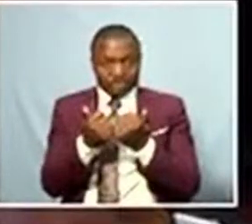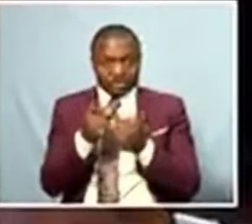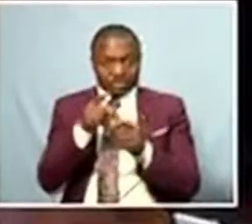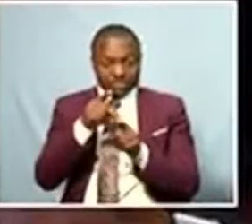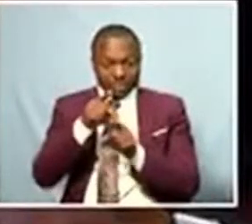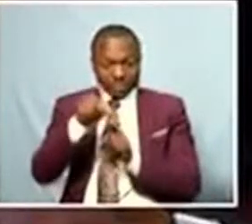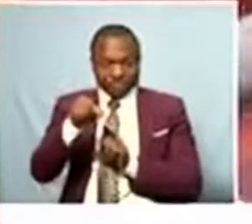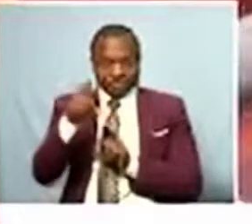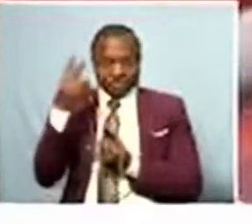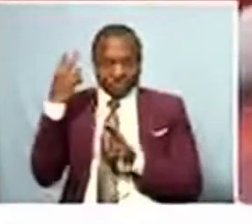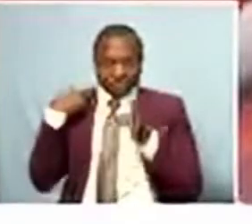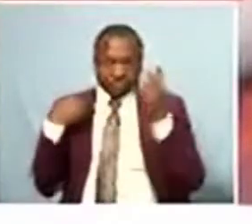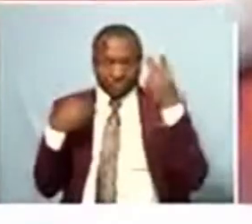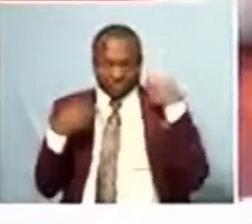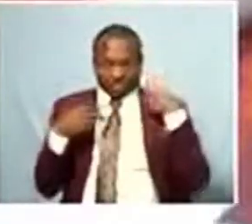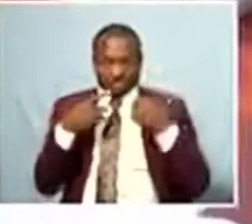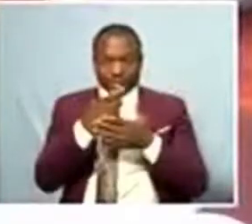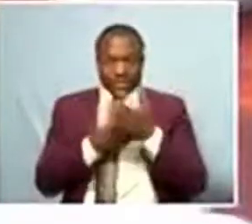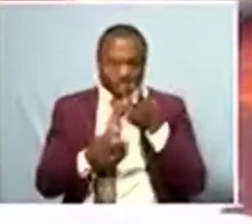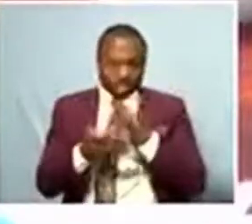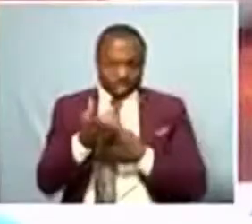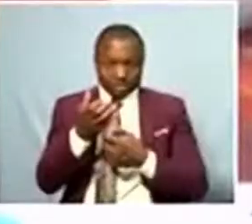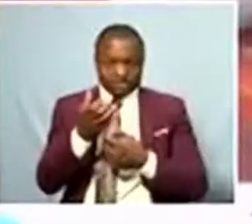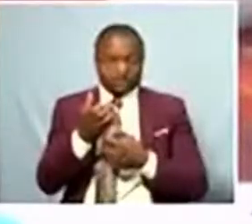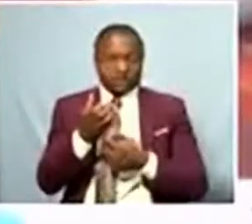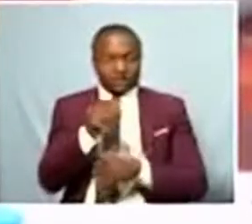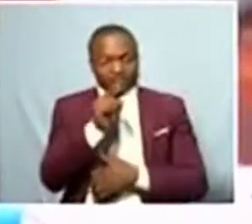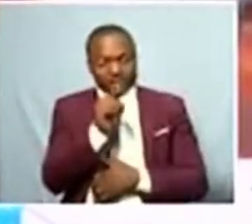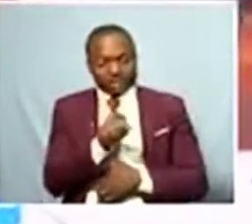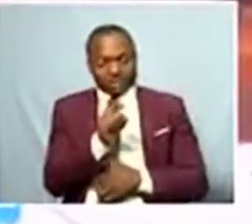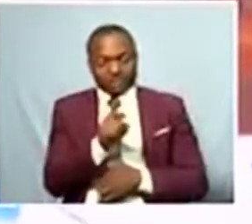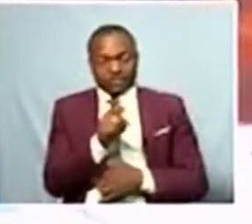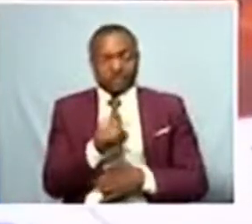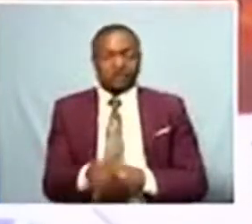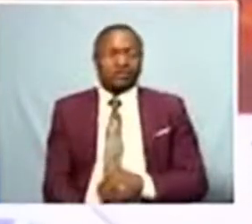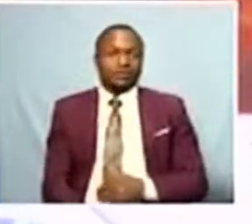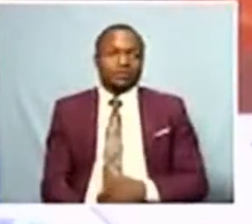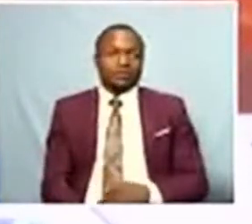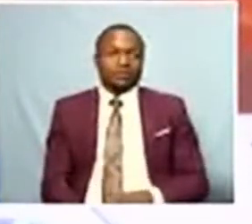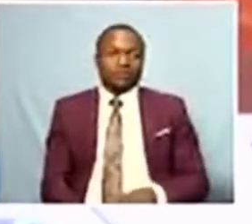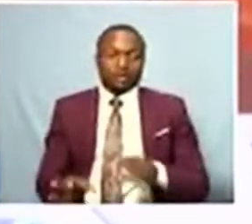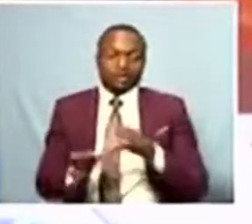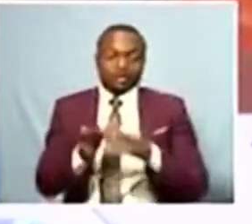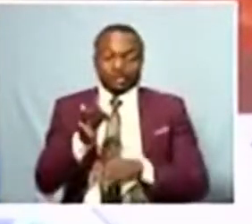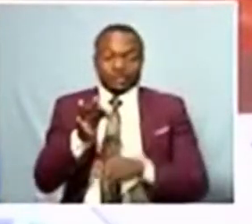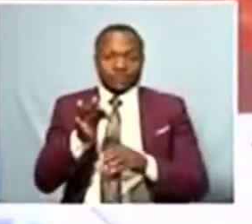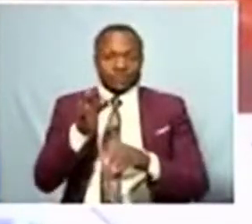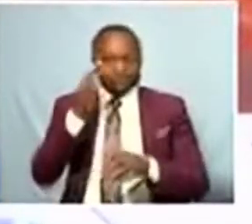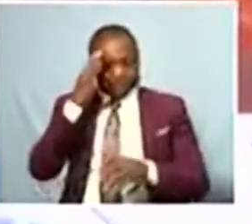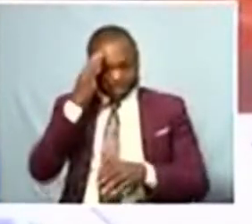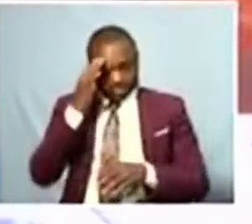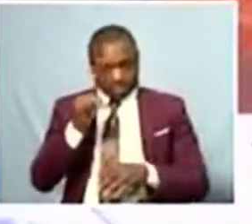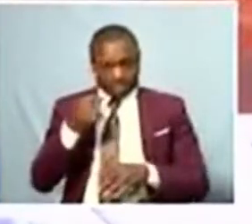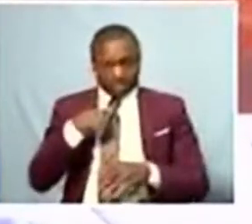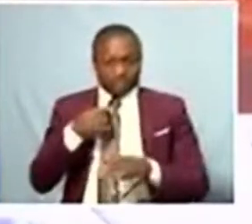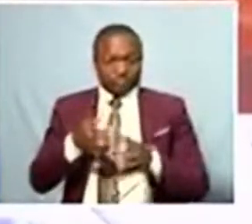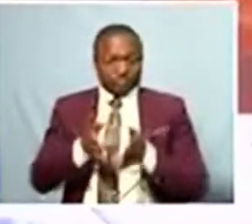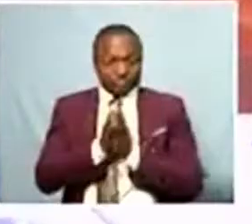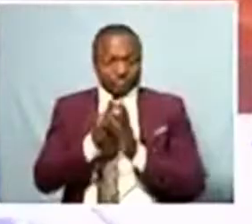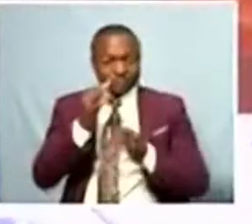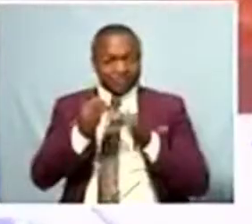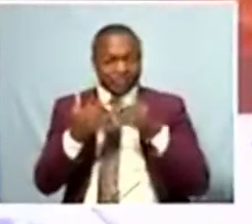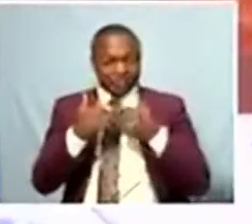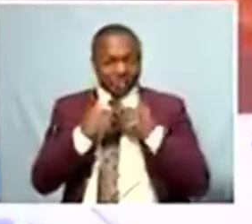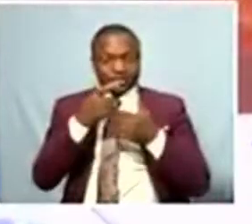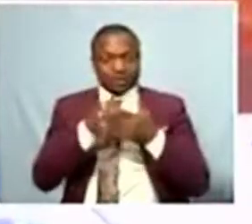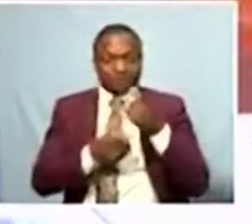Professional Immigration Consultants. So that's the spirit of asking, because when we just have the consultants,